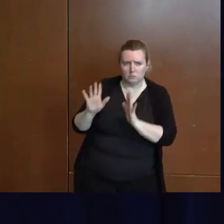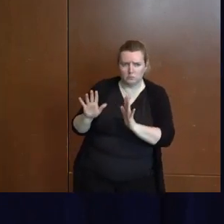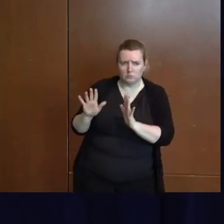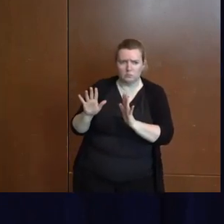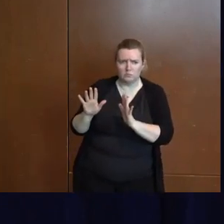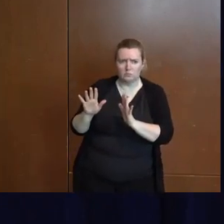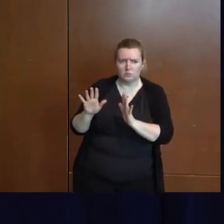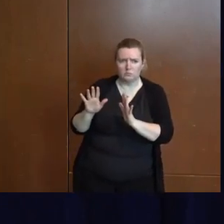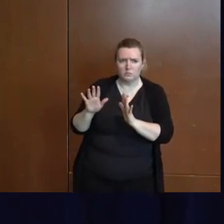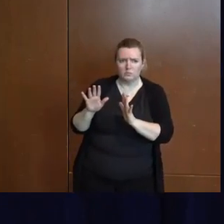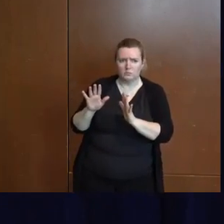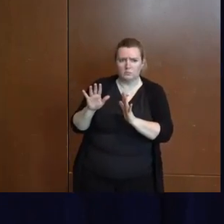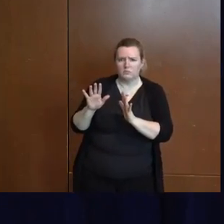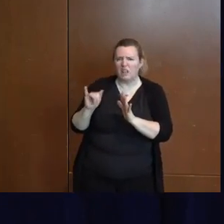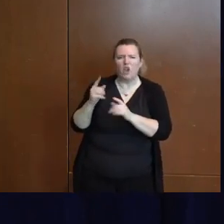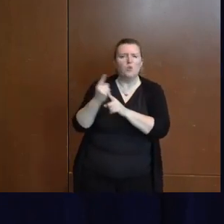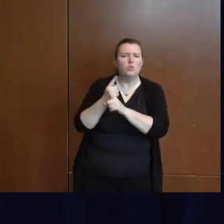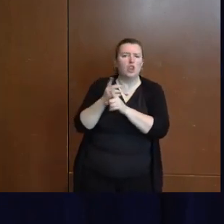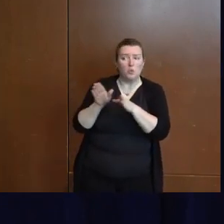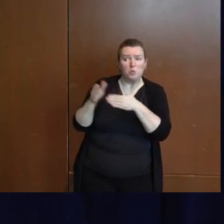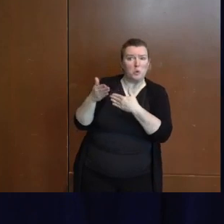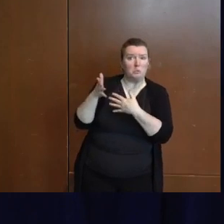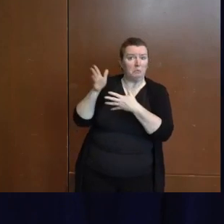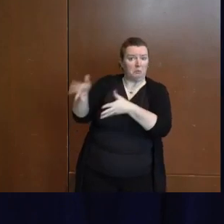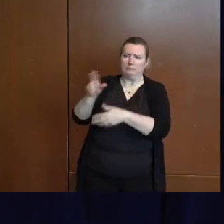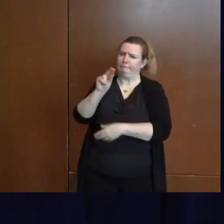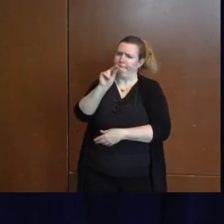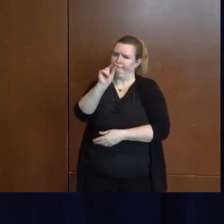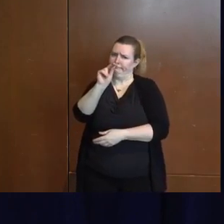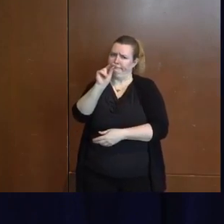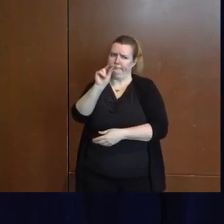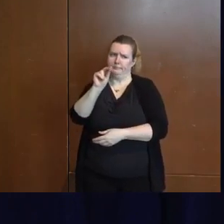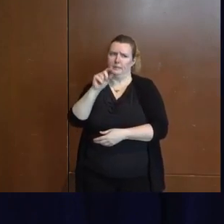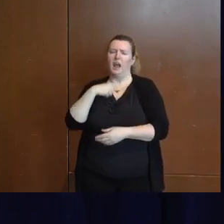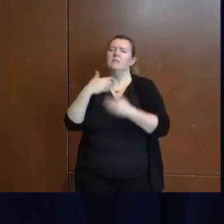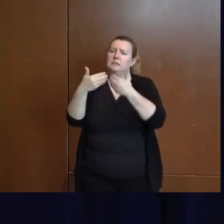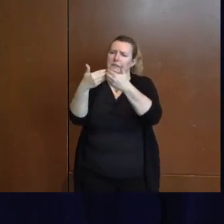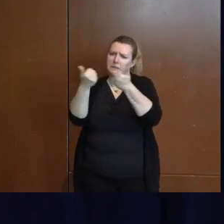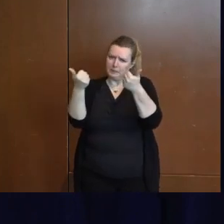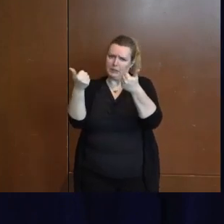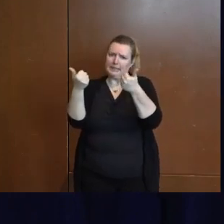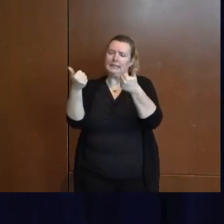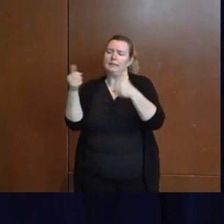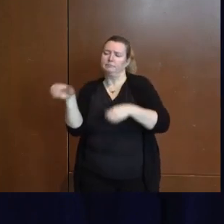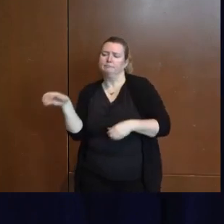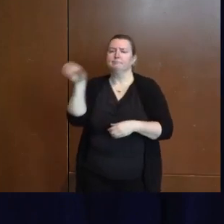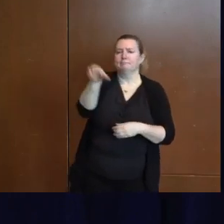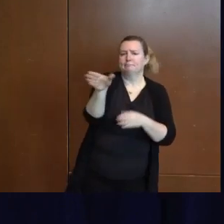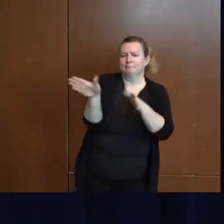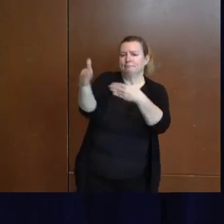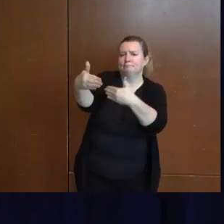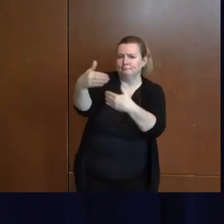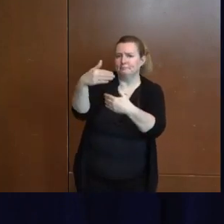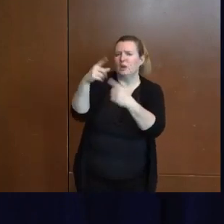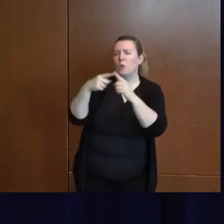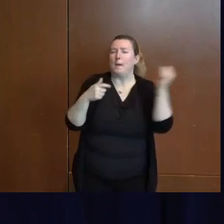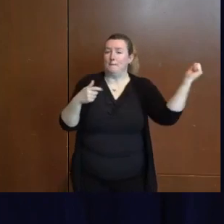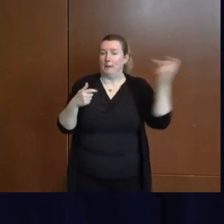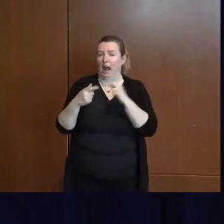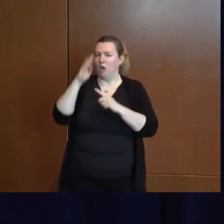to accept asymptomatic residents coming into or returning from the hospital. This may mean